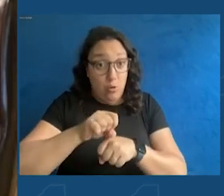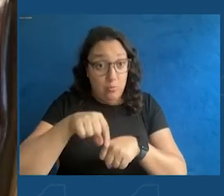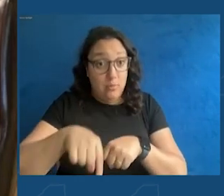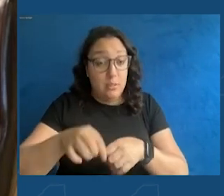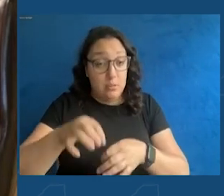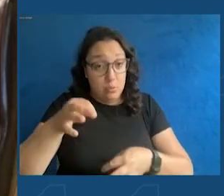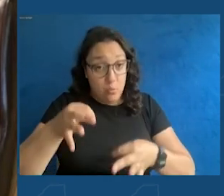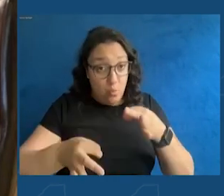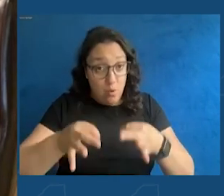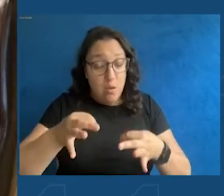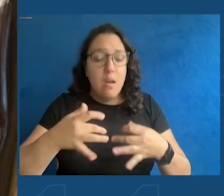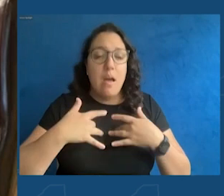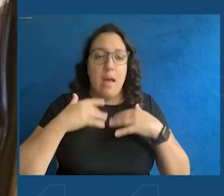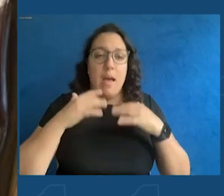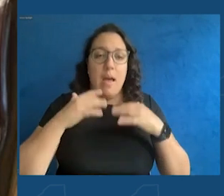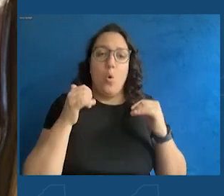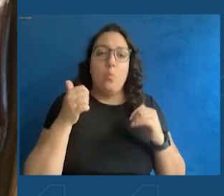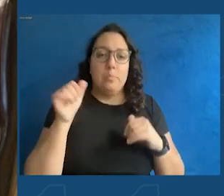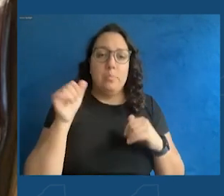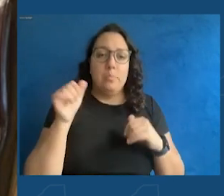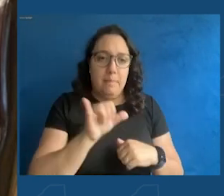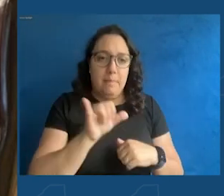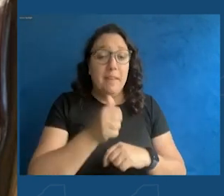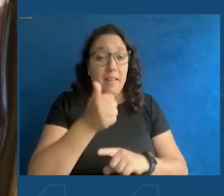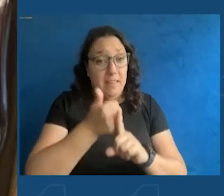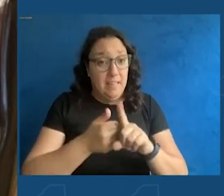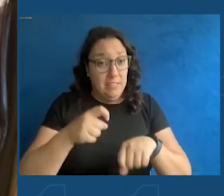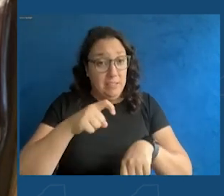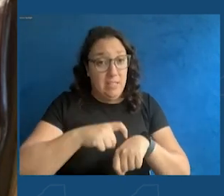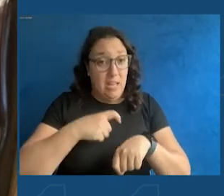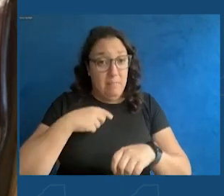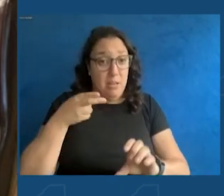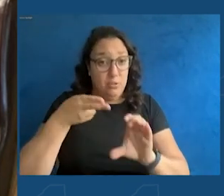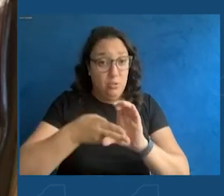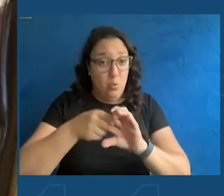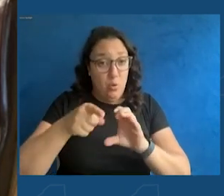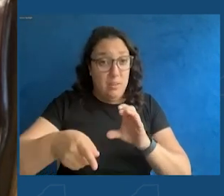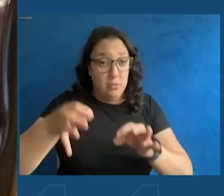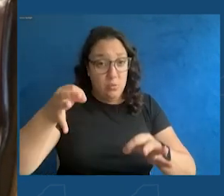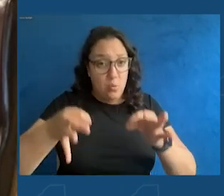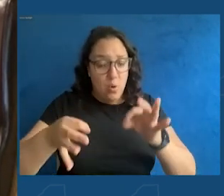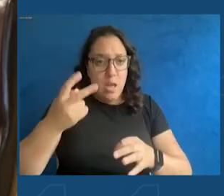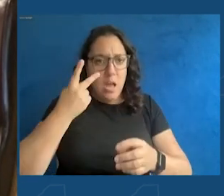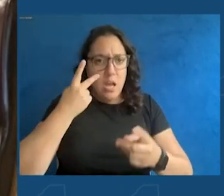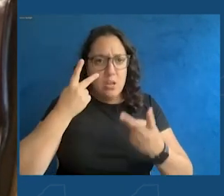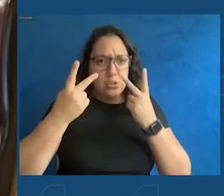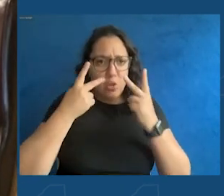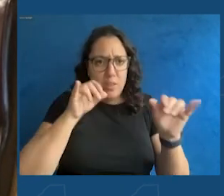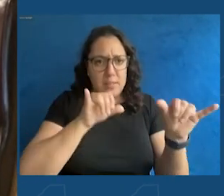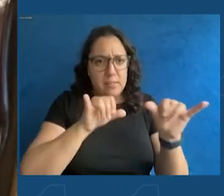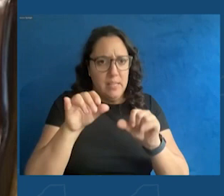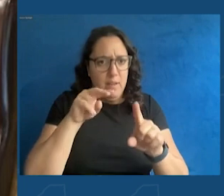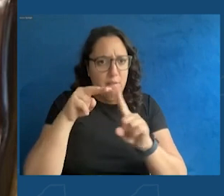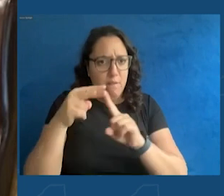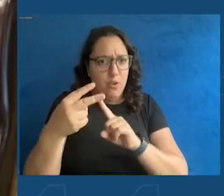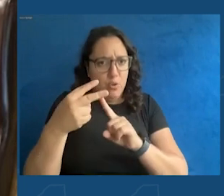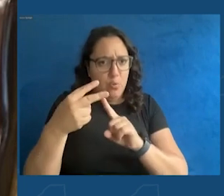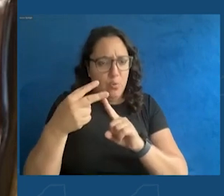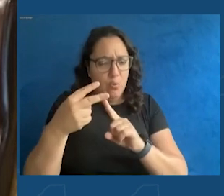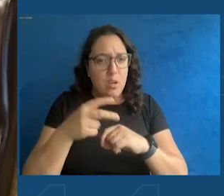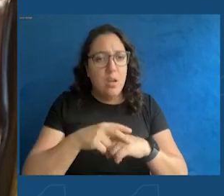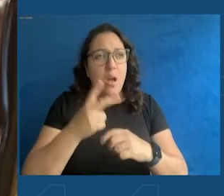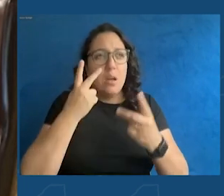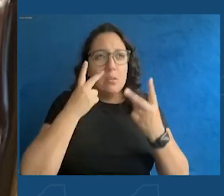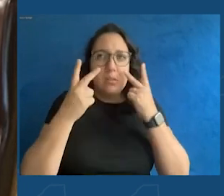Each of those times I came before the court as an advocate, I saw the same view that is before all of you in our beautiful